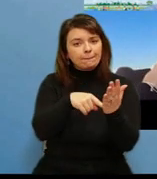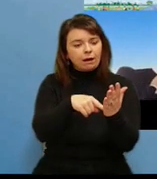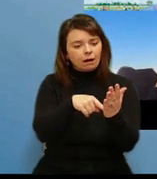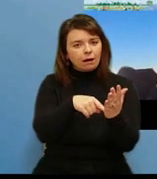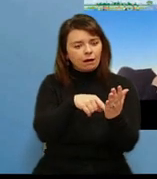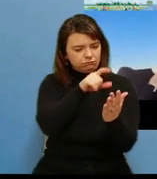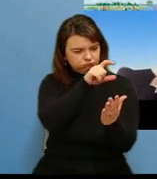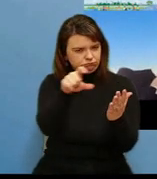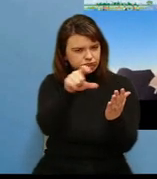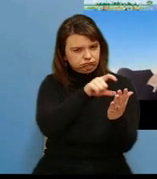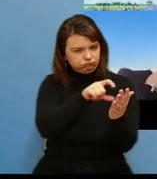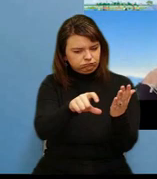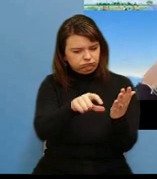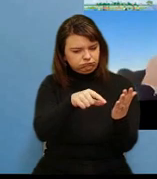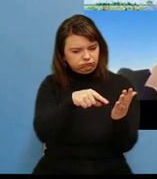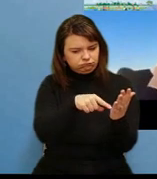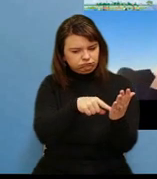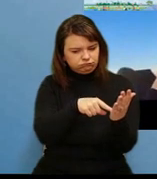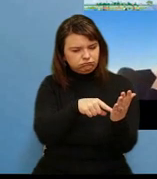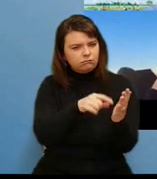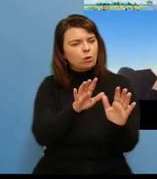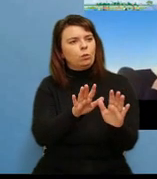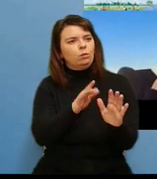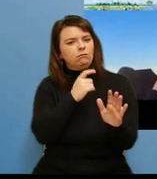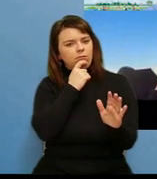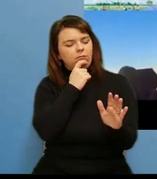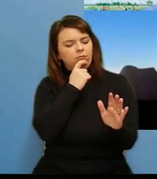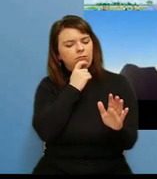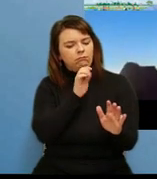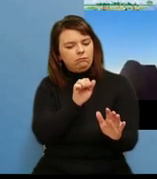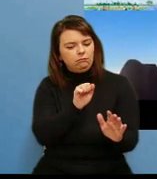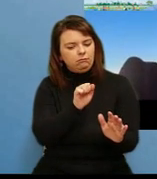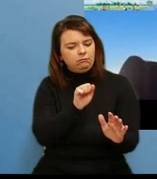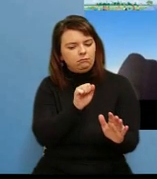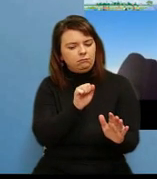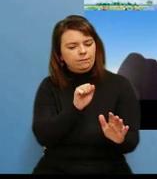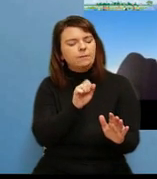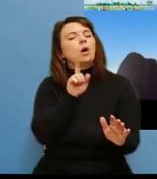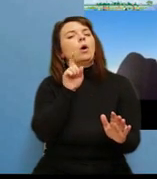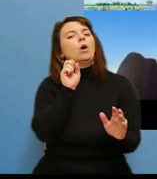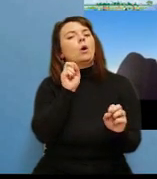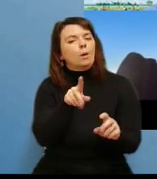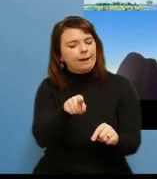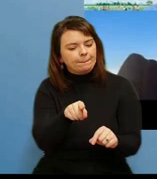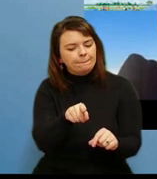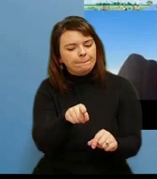And what you have in the paper, if I can probably, oh,